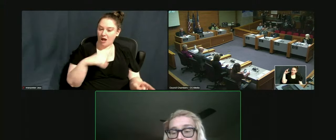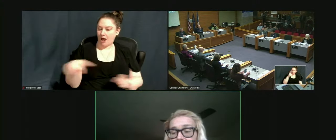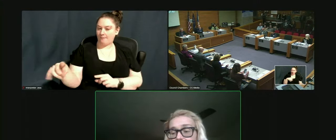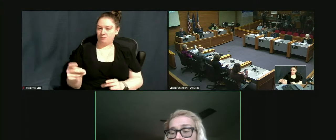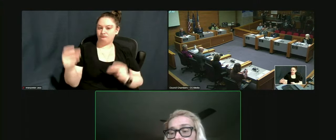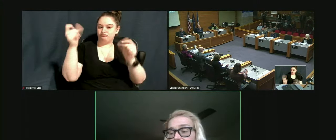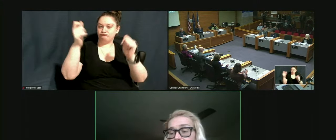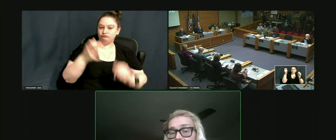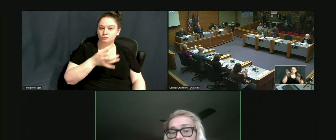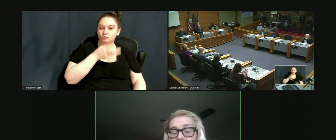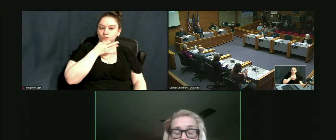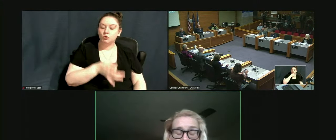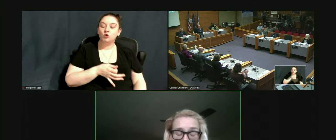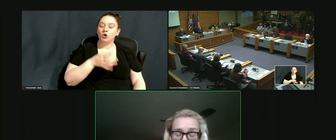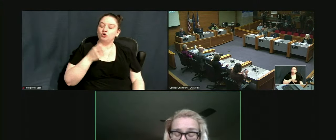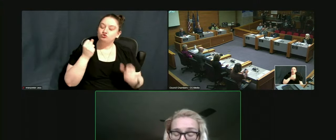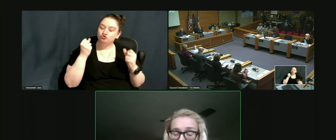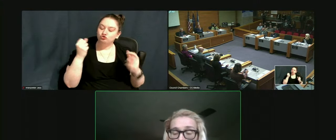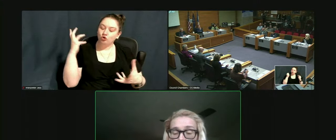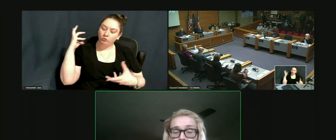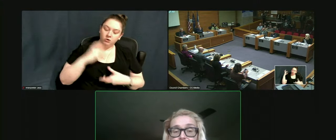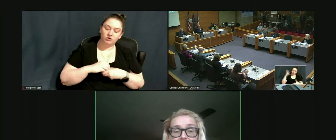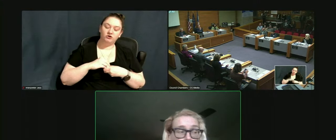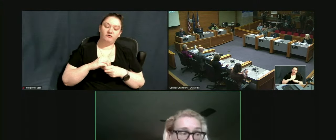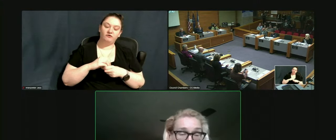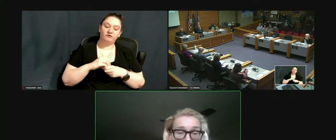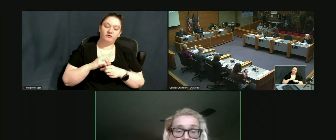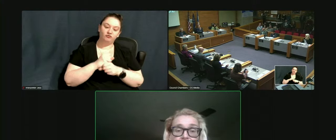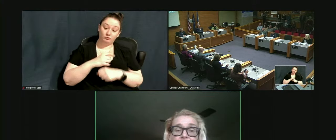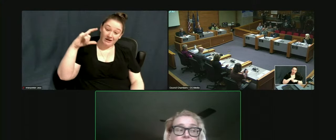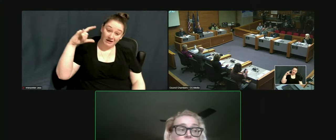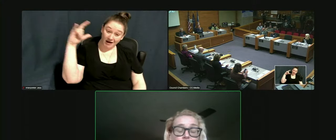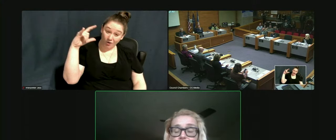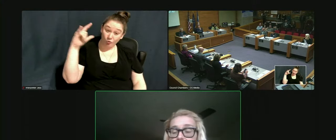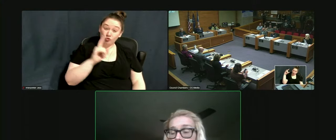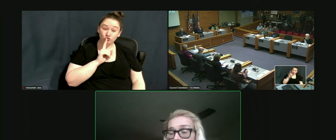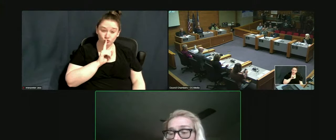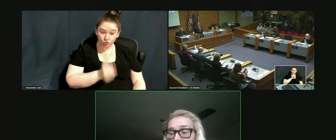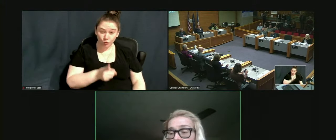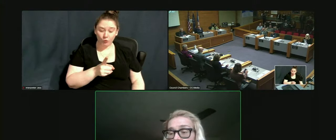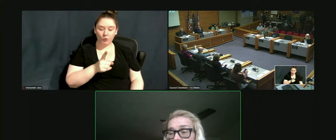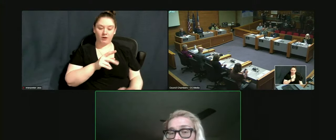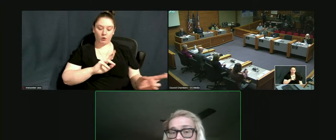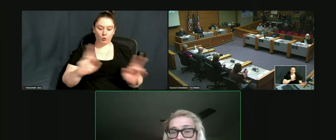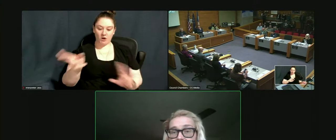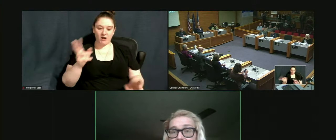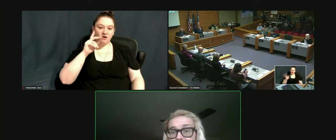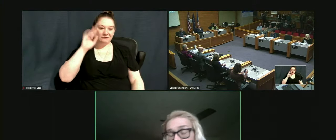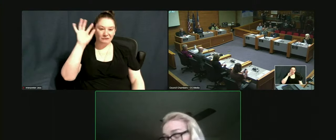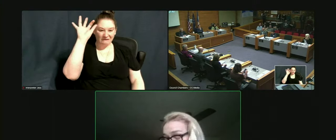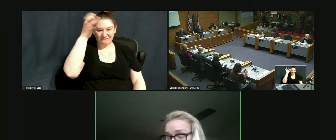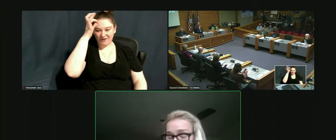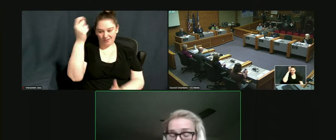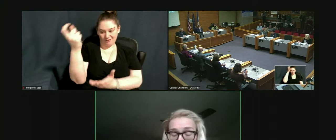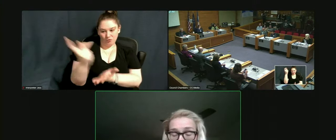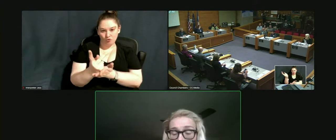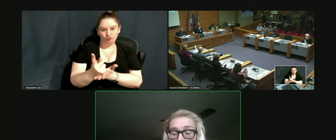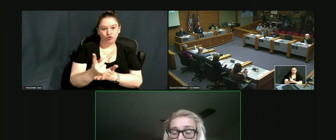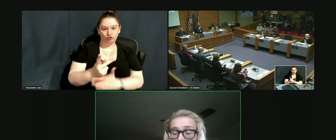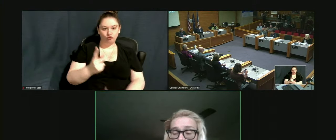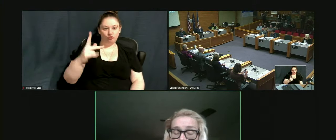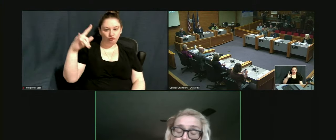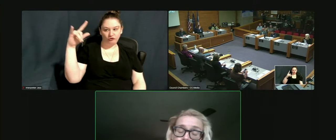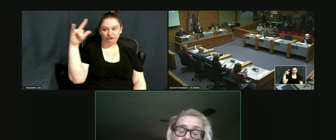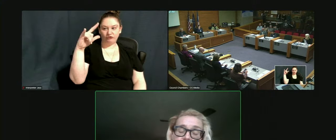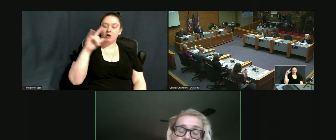many steps involved to making an airport truly ready for federalized flights, and it involves a